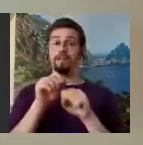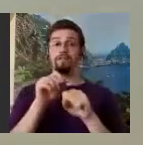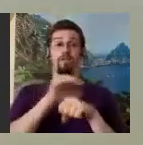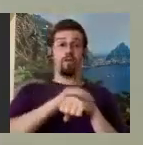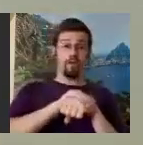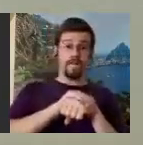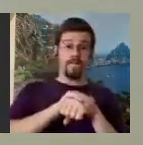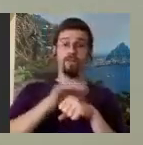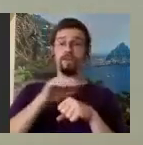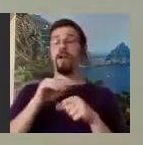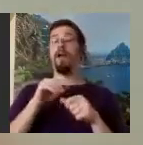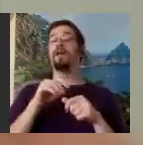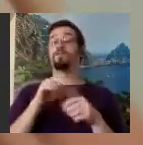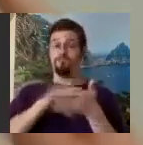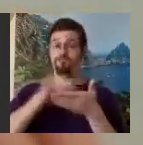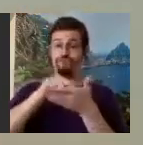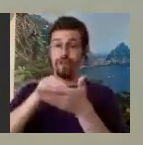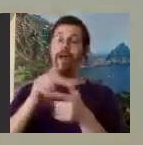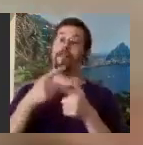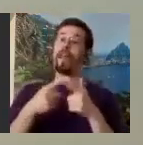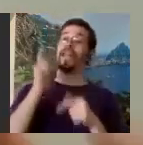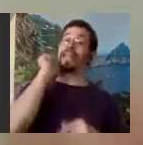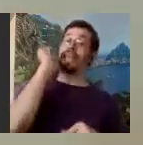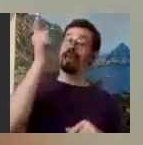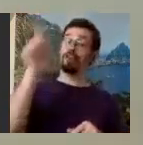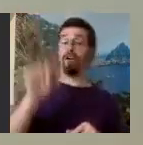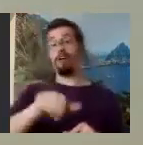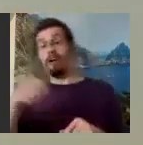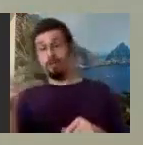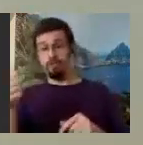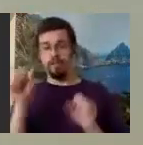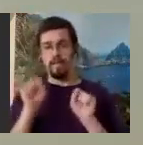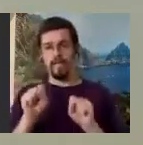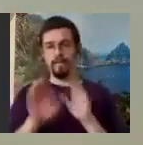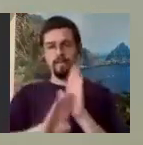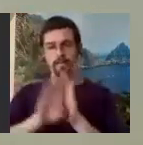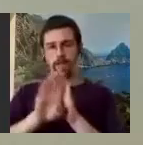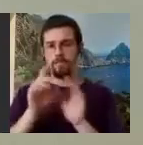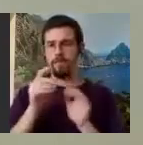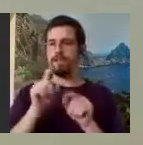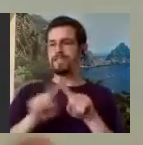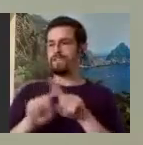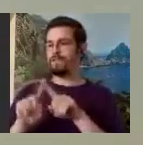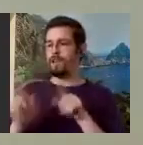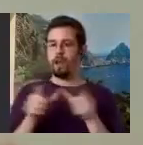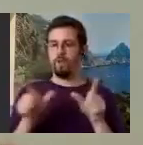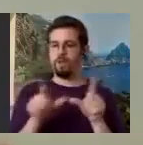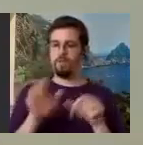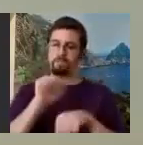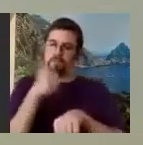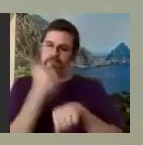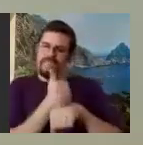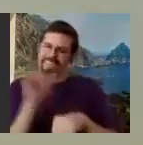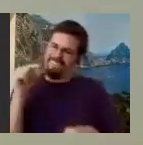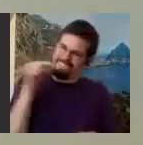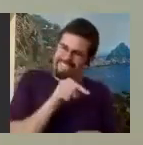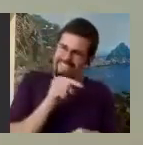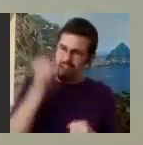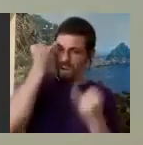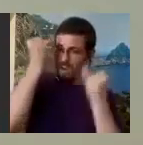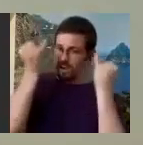even instead of adding words, phrases, actual sentences in sign writing, and so that